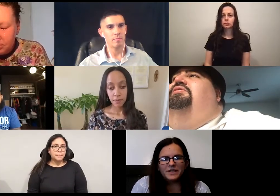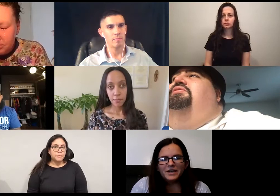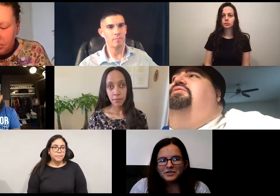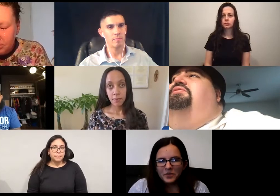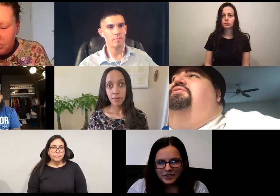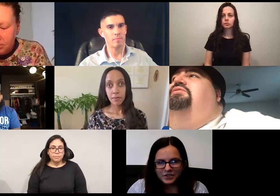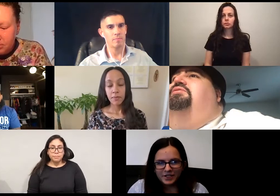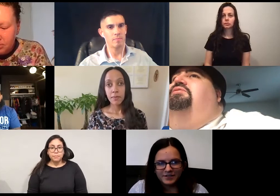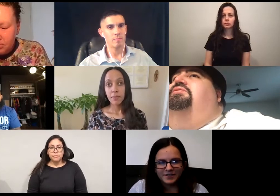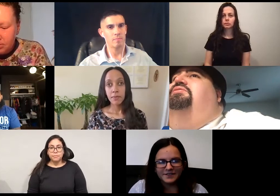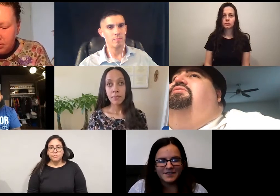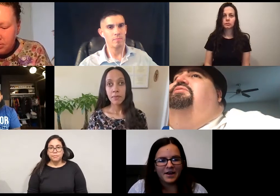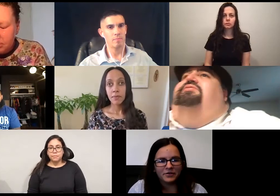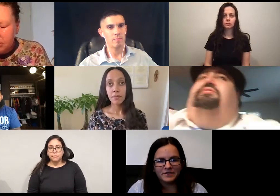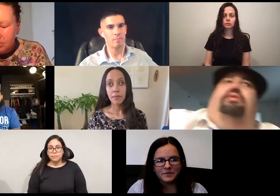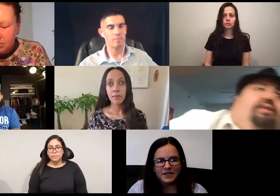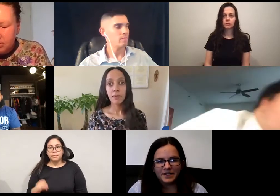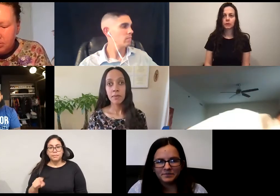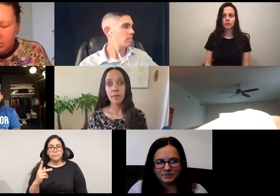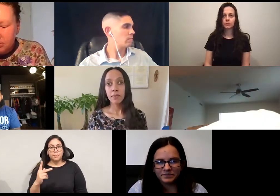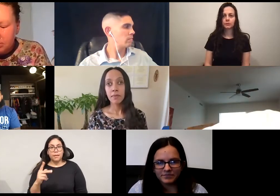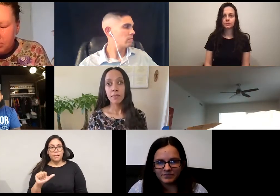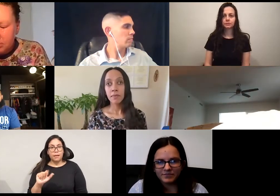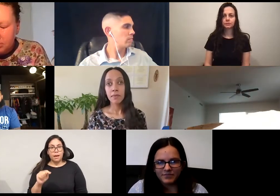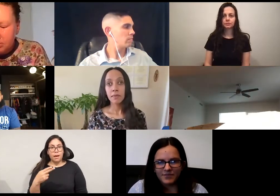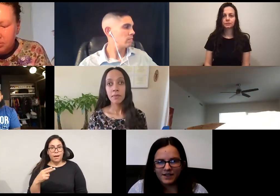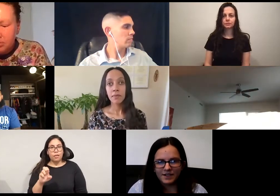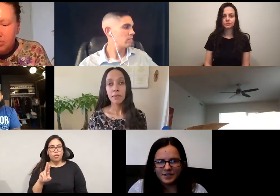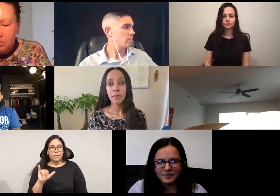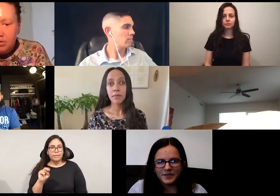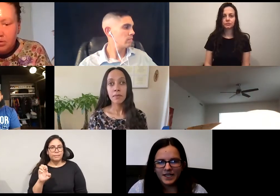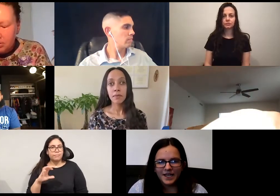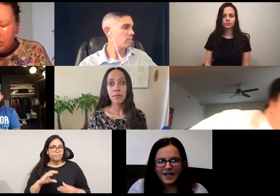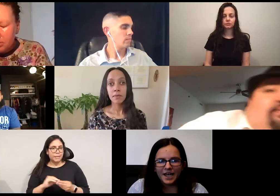So my next question, this is Catherine speaking.